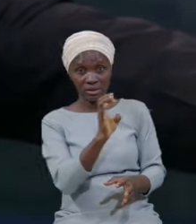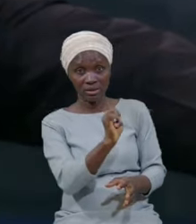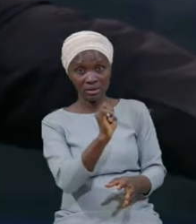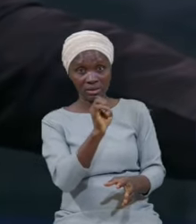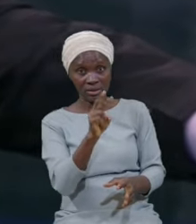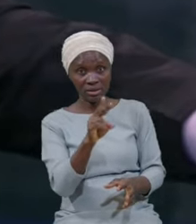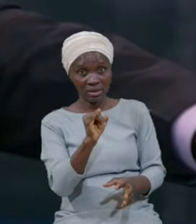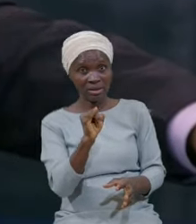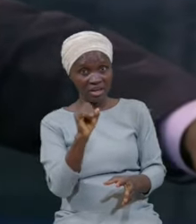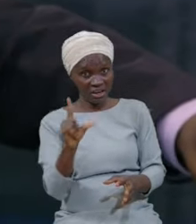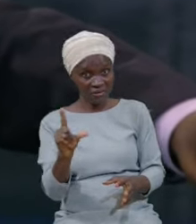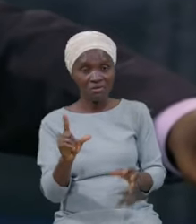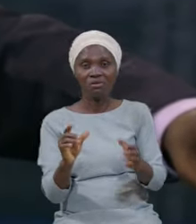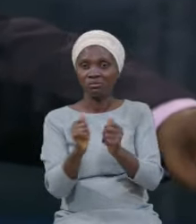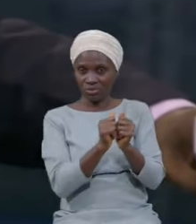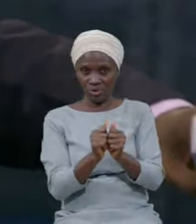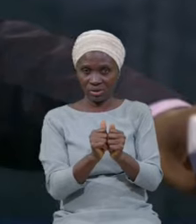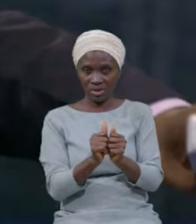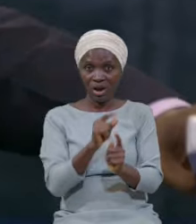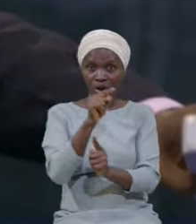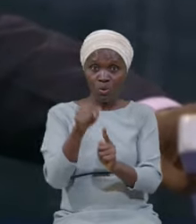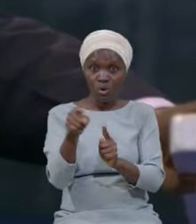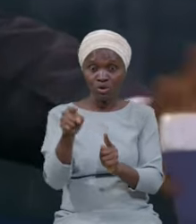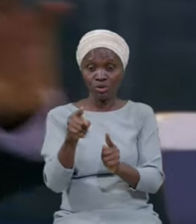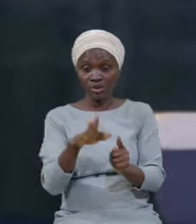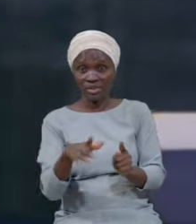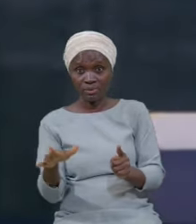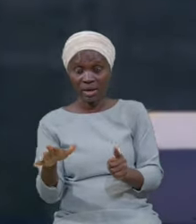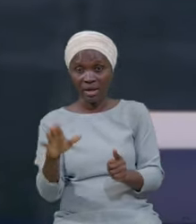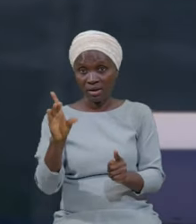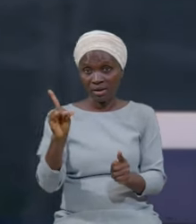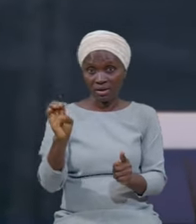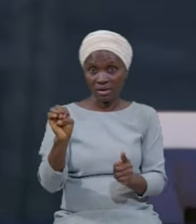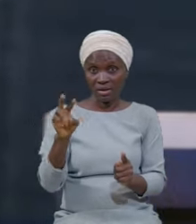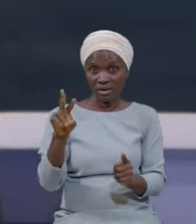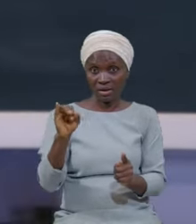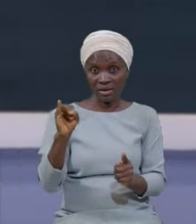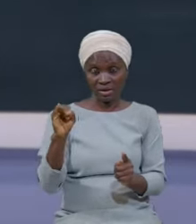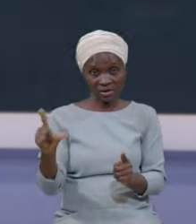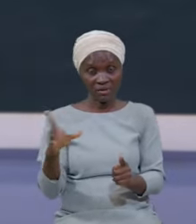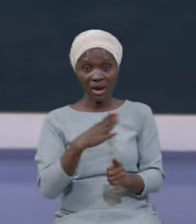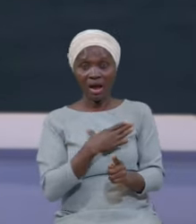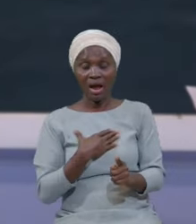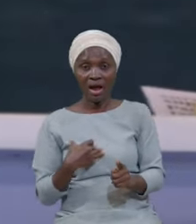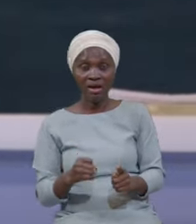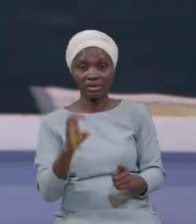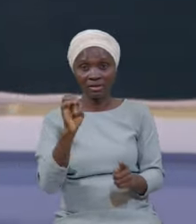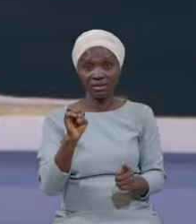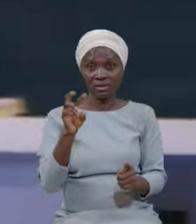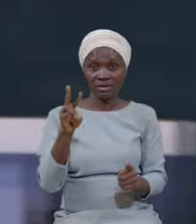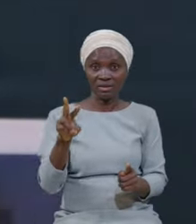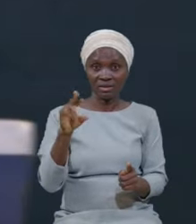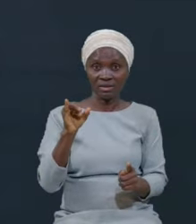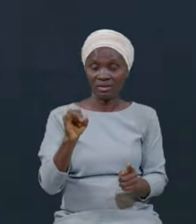D and then there is evil. And that D is danger. If you walk with the devil, if